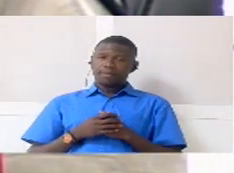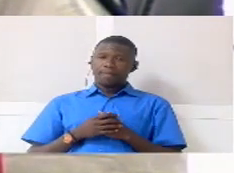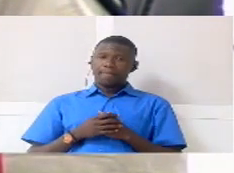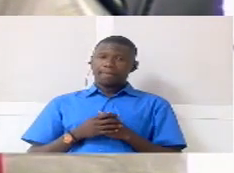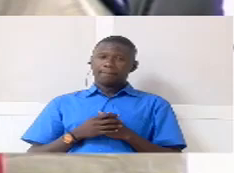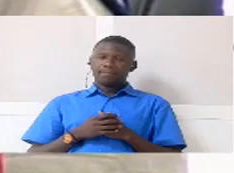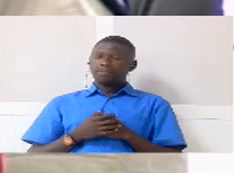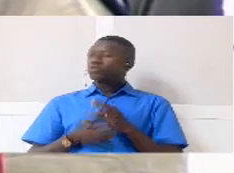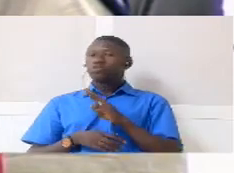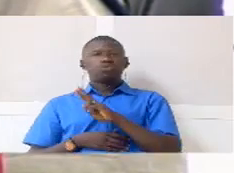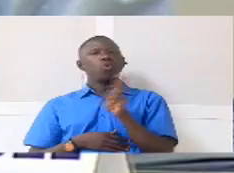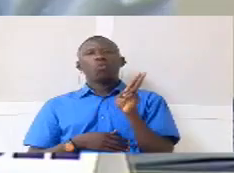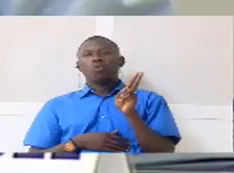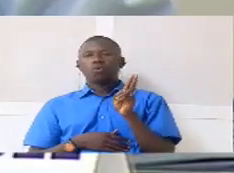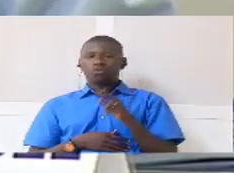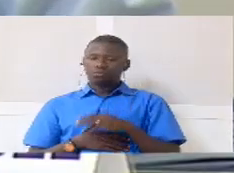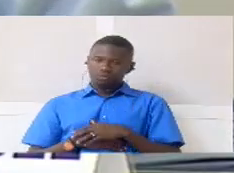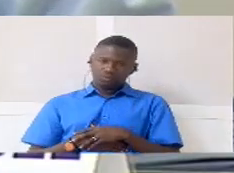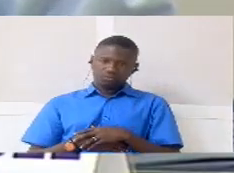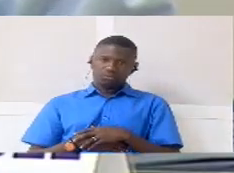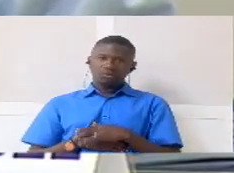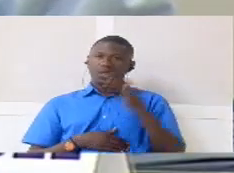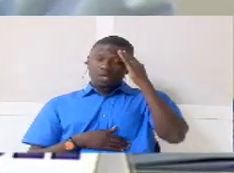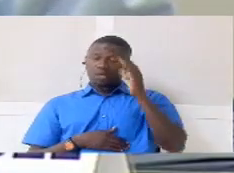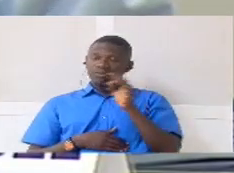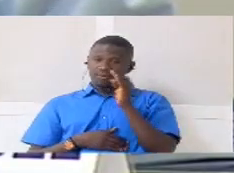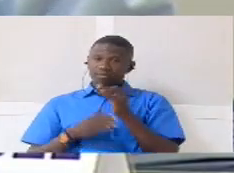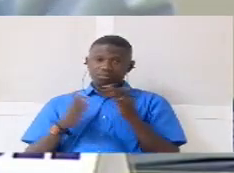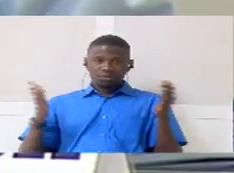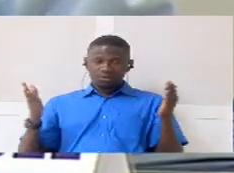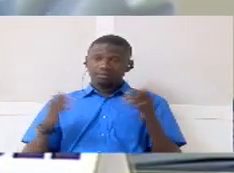Ani? No. Thank you very much.